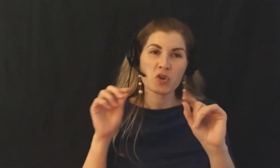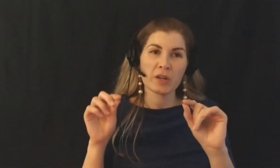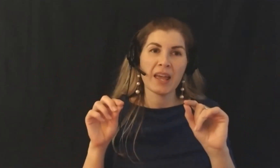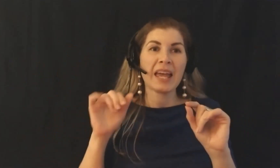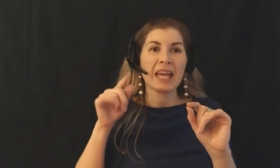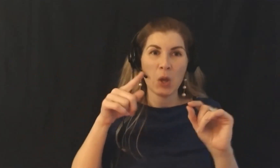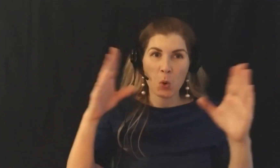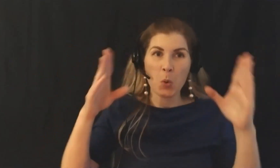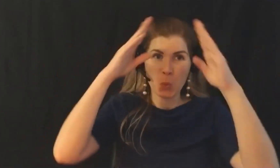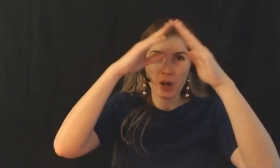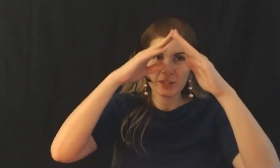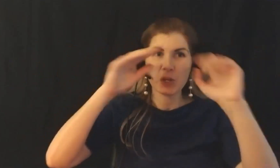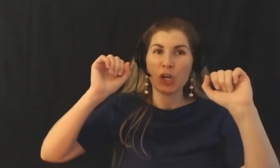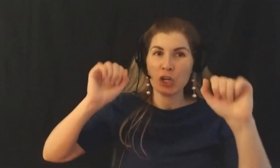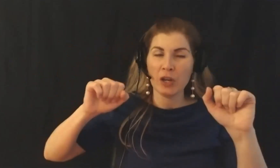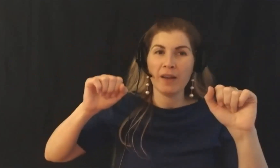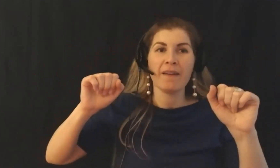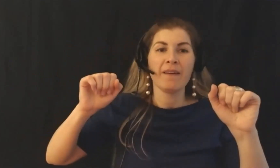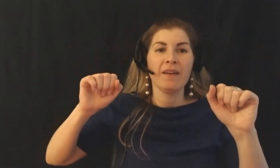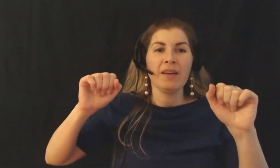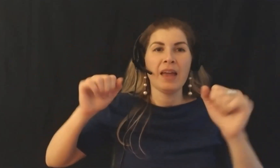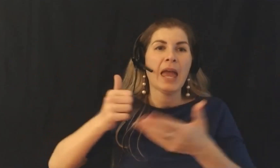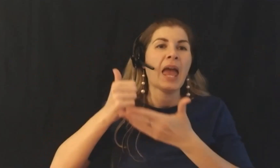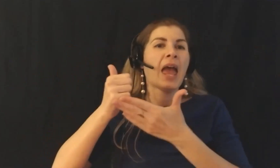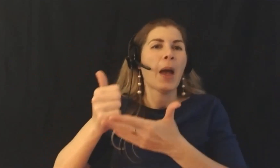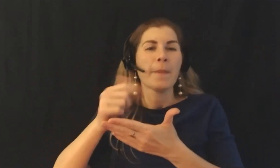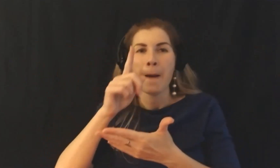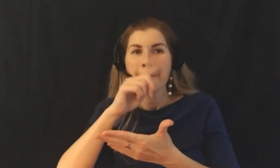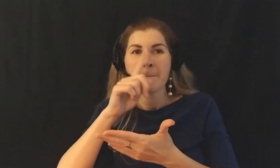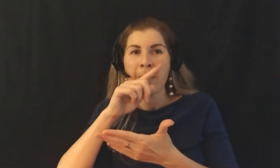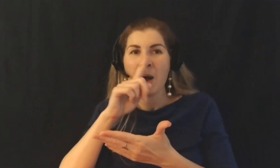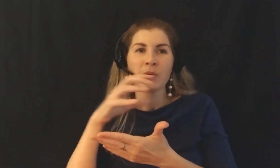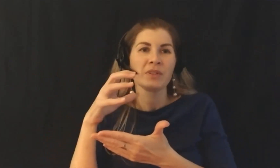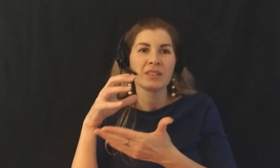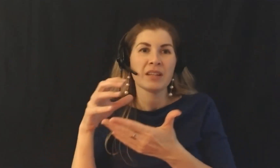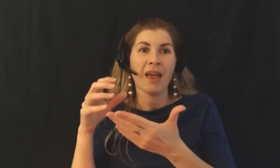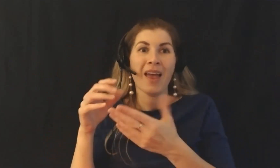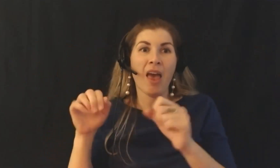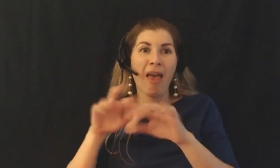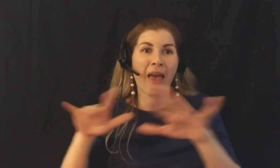able to finally end the mouse infestation with his powers.